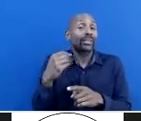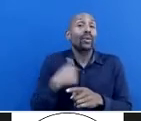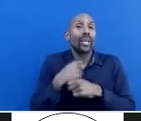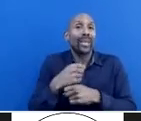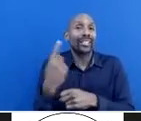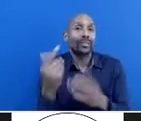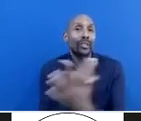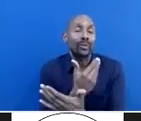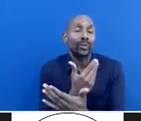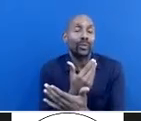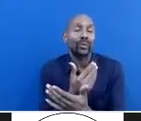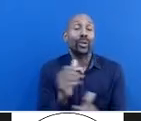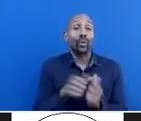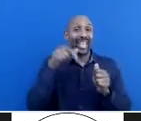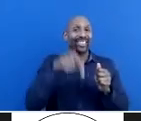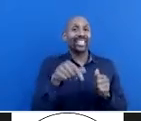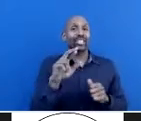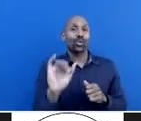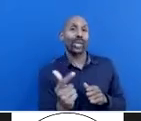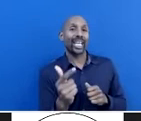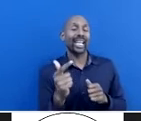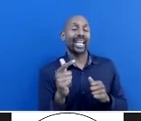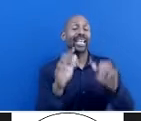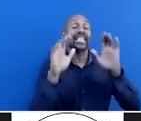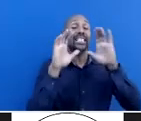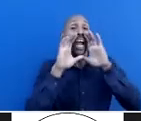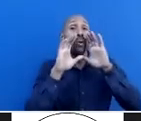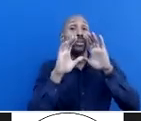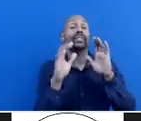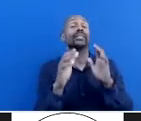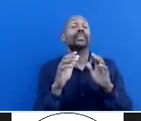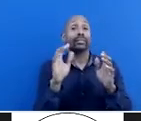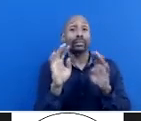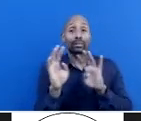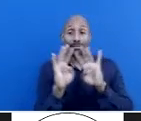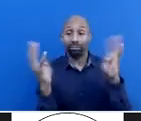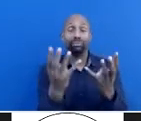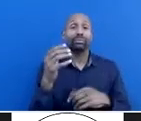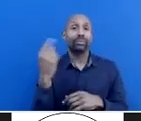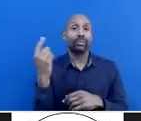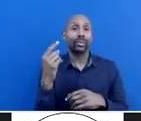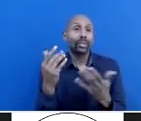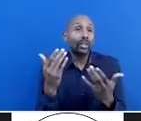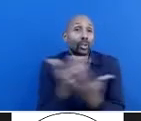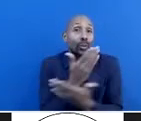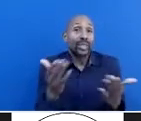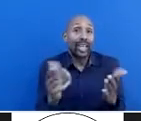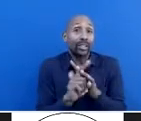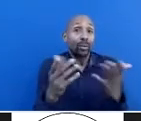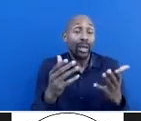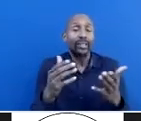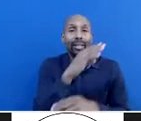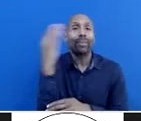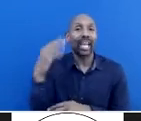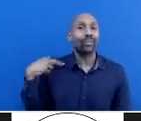Black religion, as we came to know it. It was Black spirituality as we came to know it, something